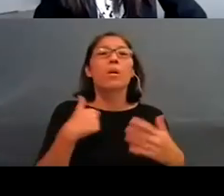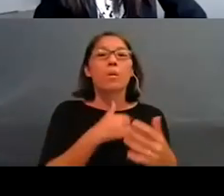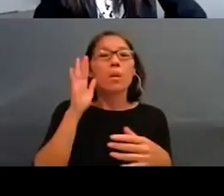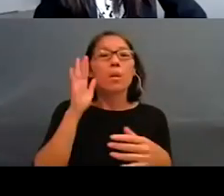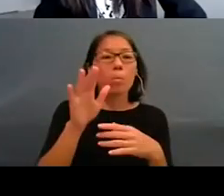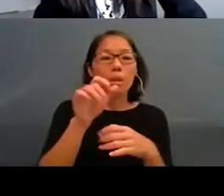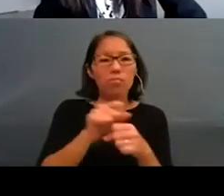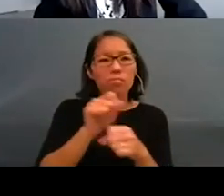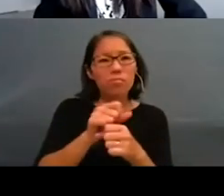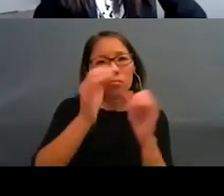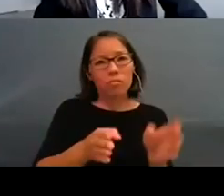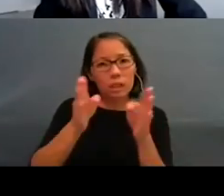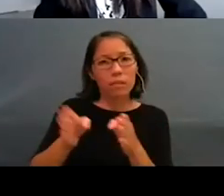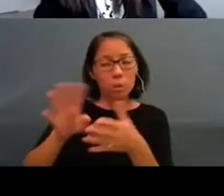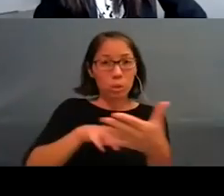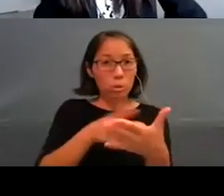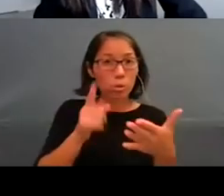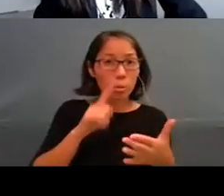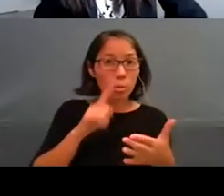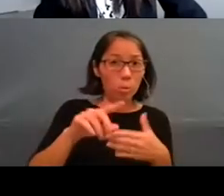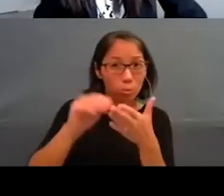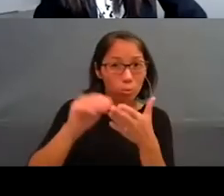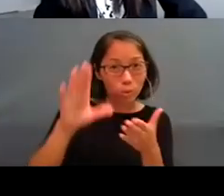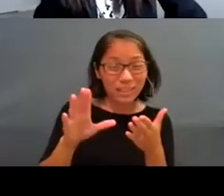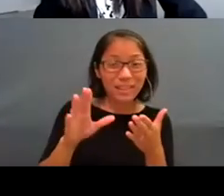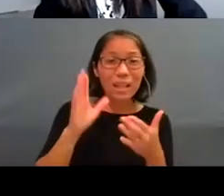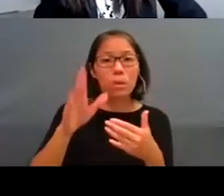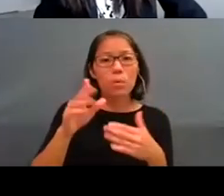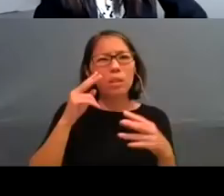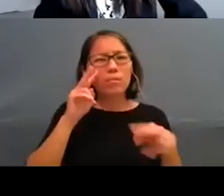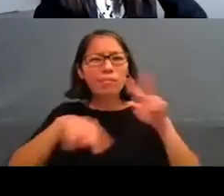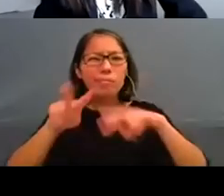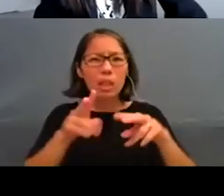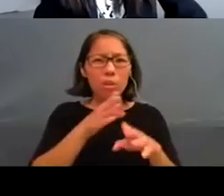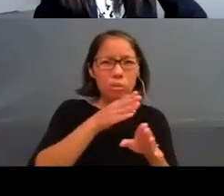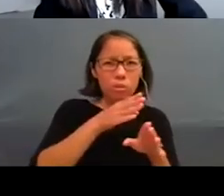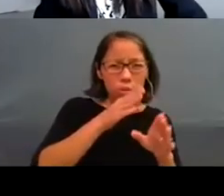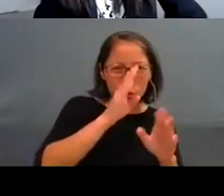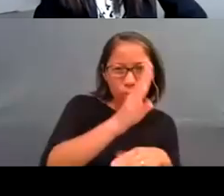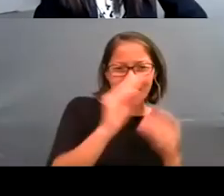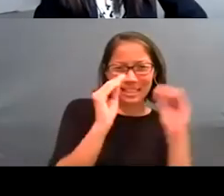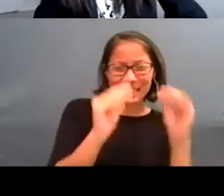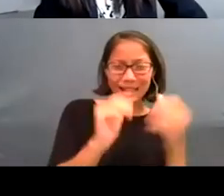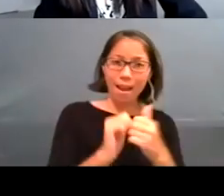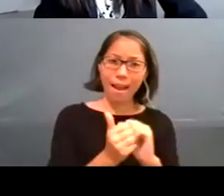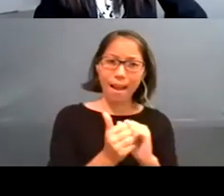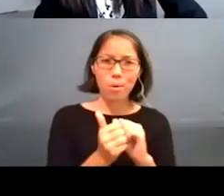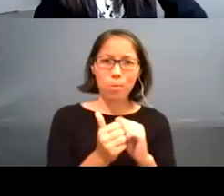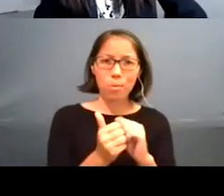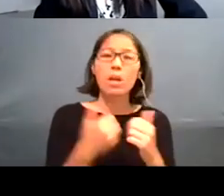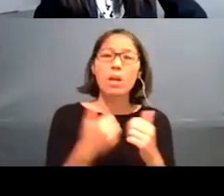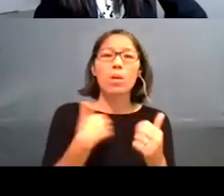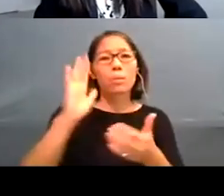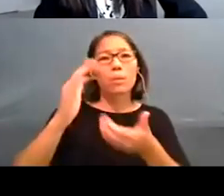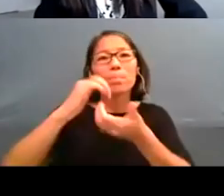individual schedules for our students, and then we're going to look on a lot of direct teach on how to do that. So we are going to partner with our parents. I